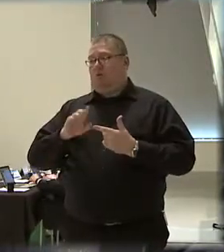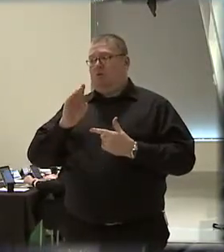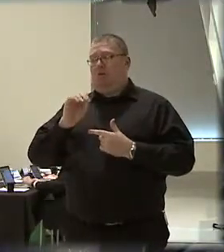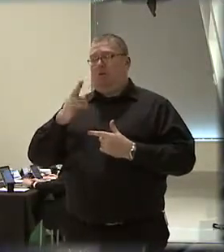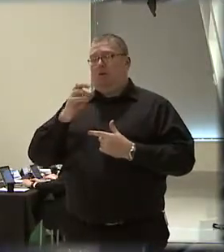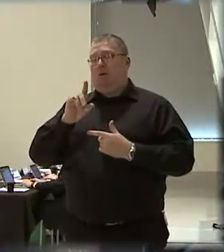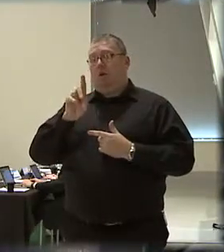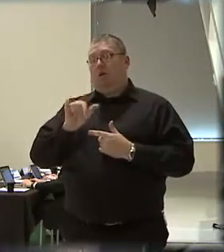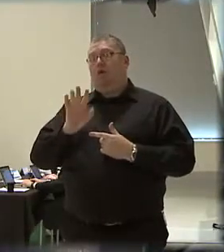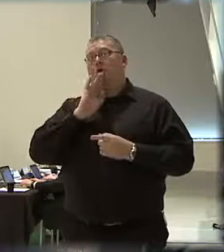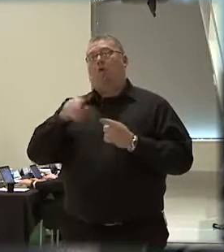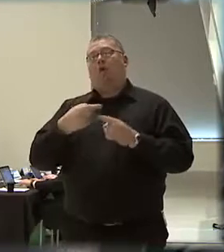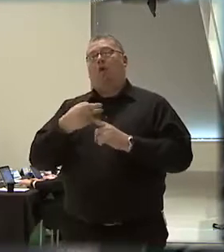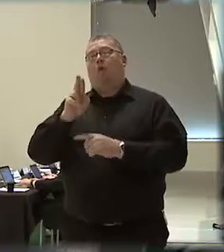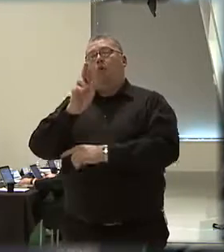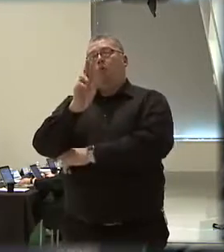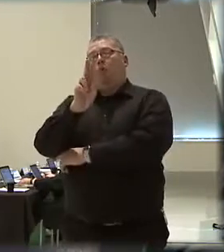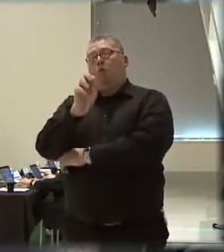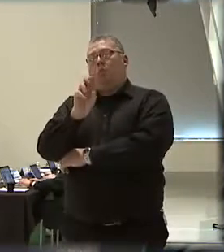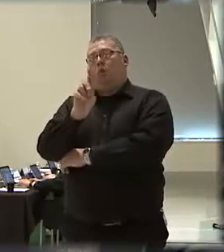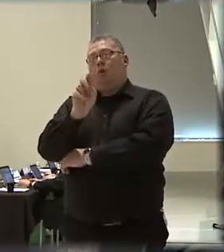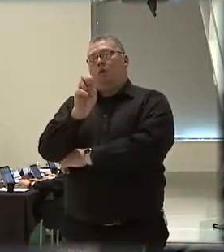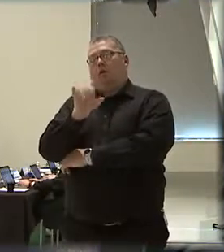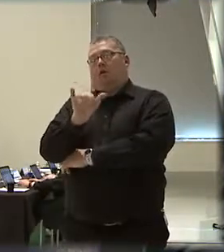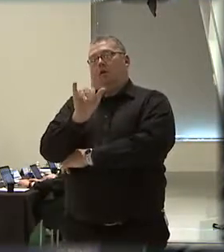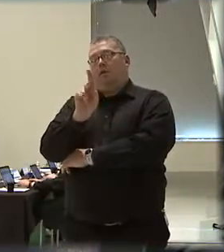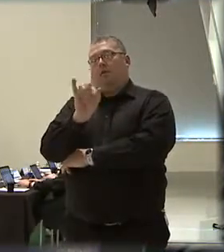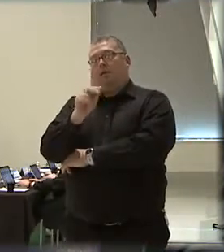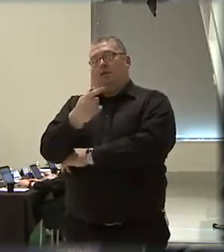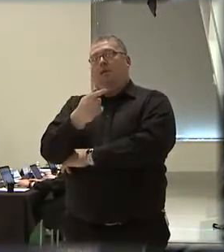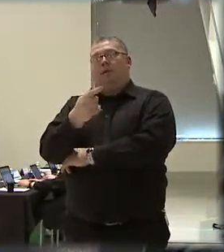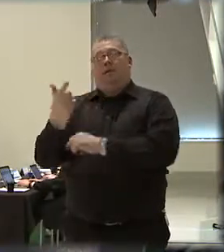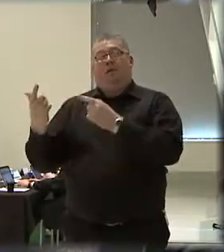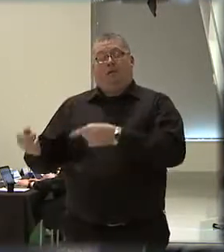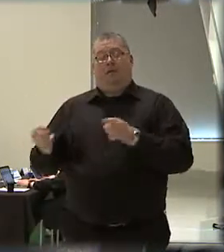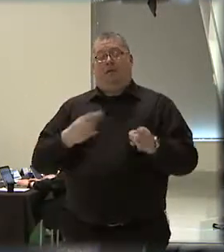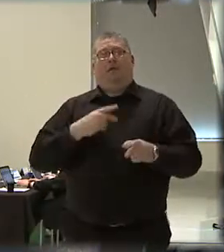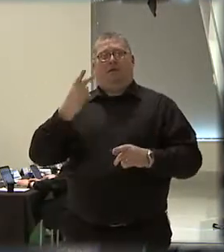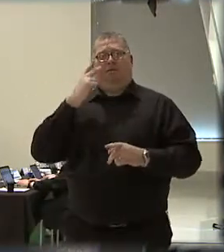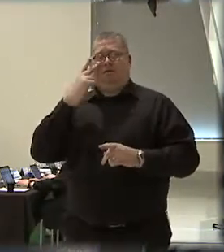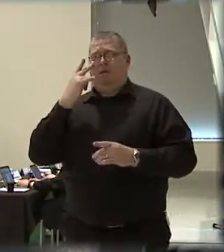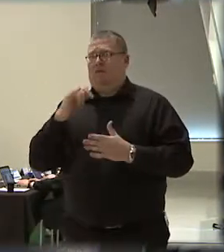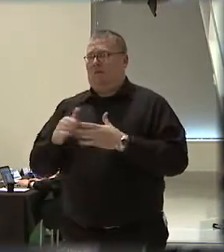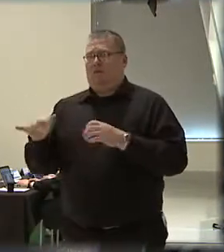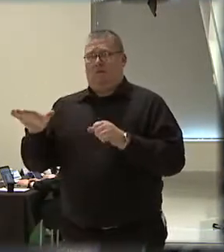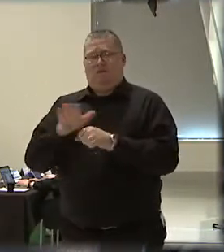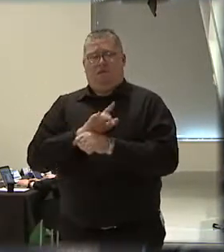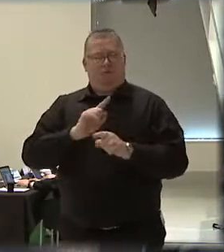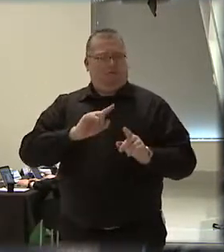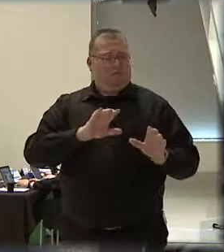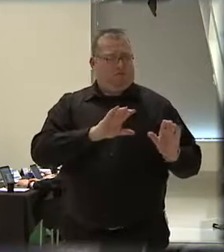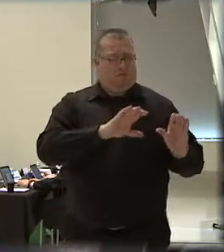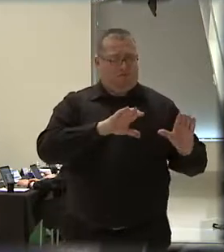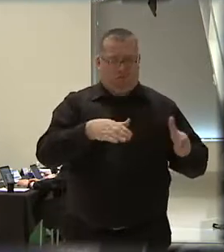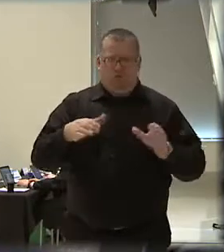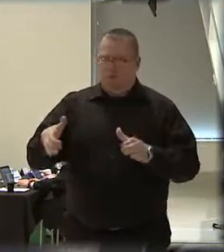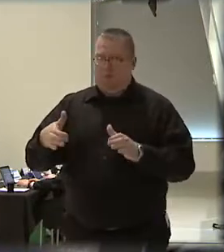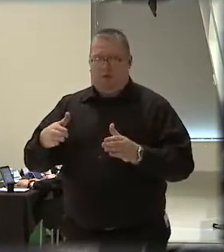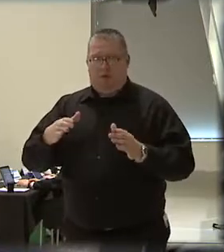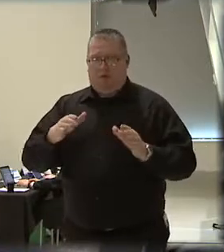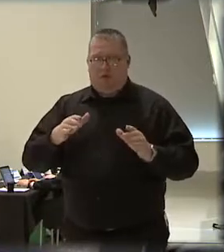Rodney King incident. And it showed a cross-section of total organizational accountability